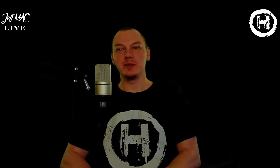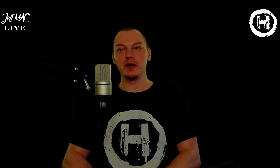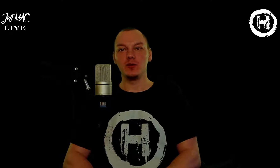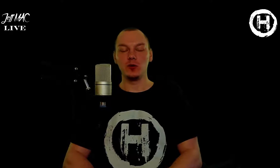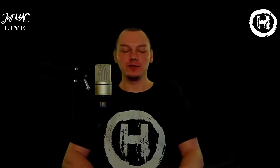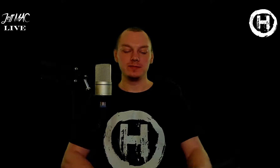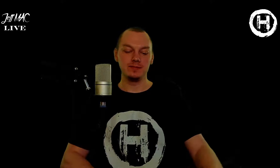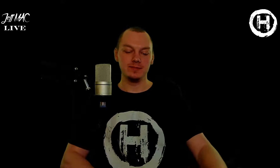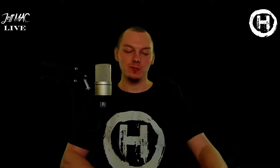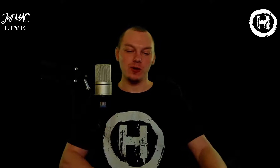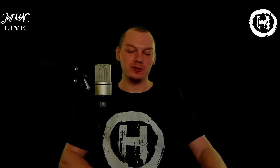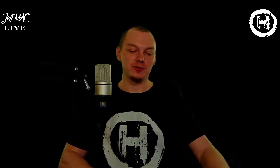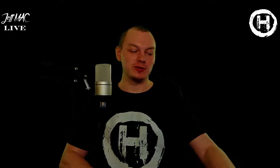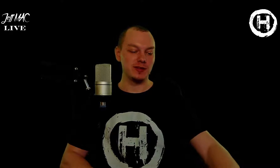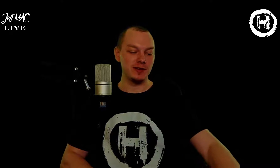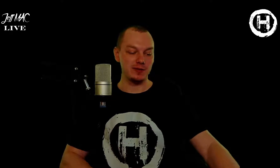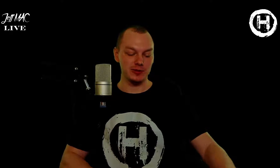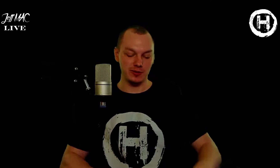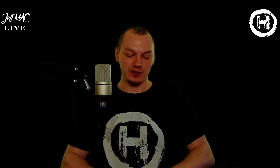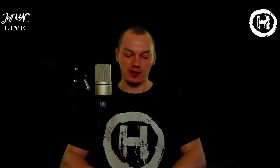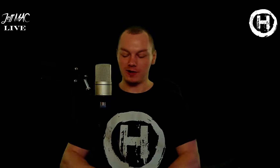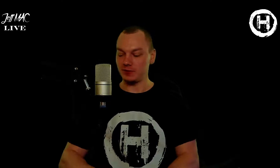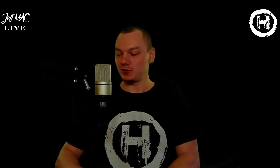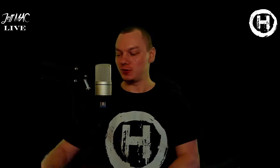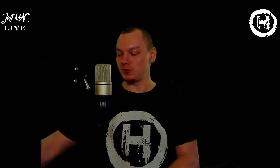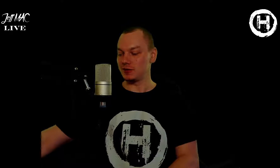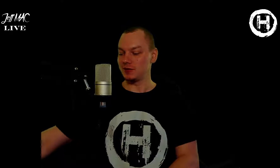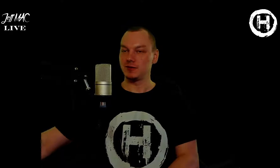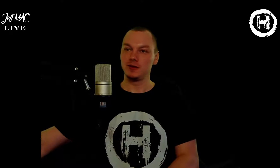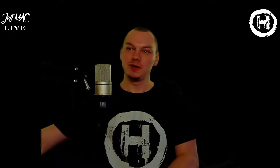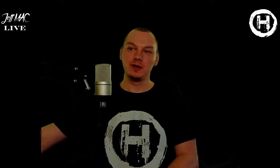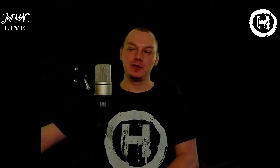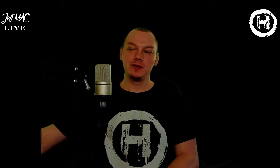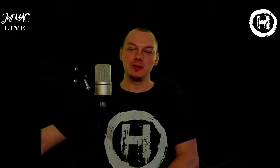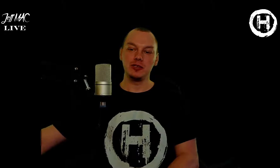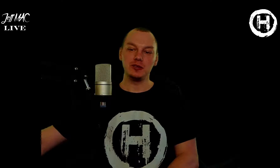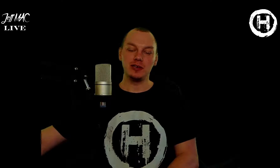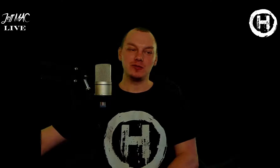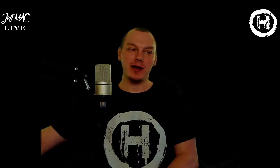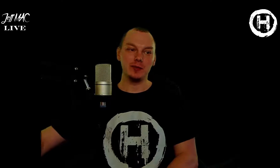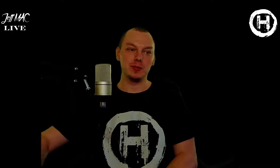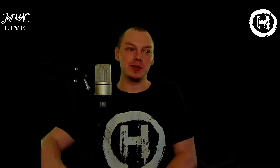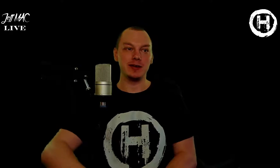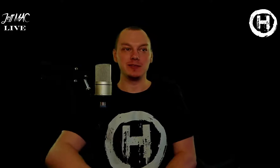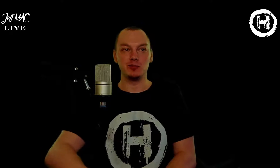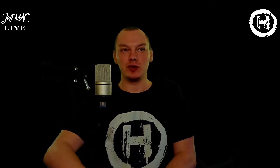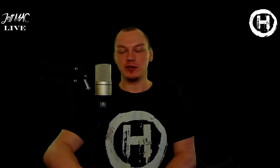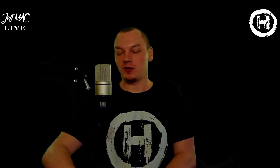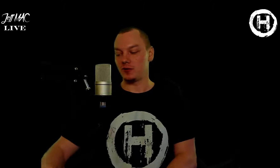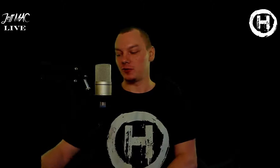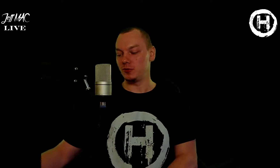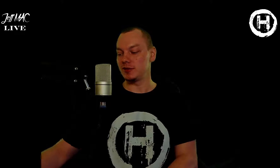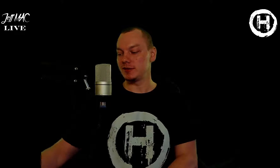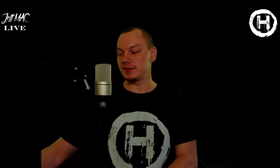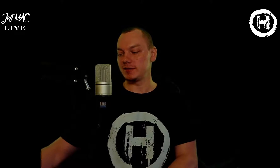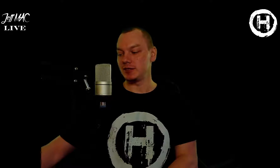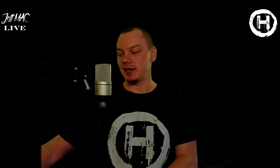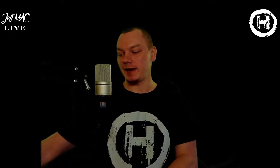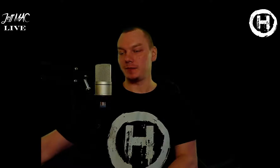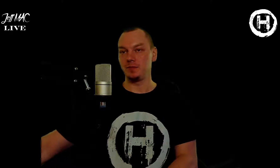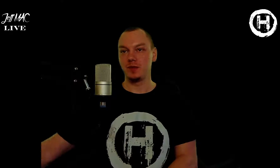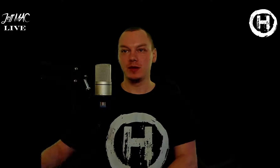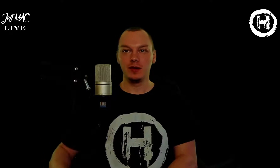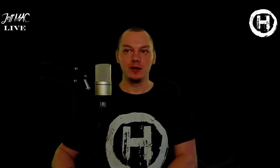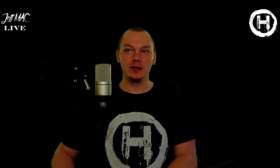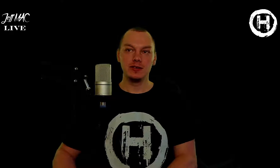What is up, everyone? Welcome to another episode of Coffee with Hooligans. Make sure you guys rack up them likes, bring in all the hooligans into the